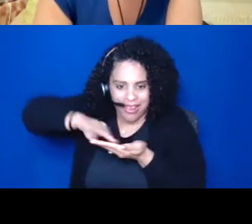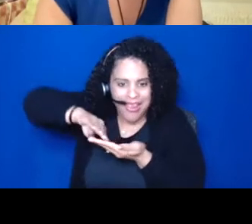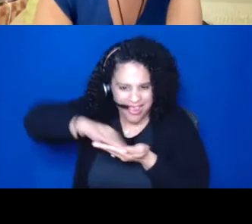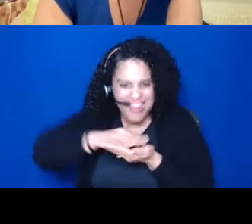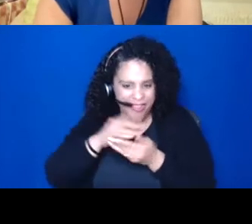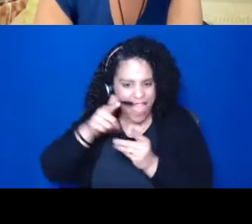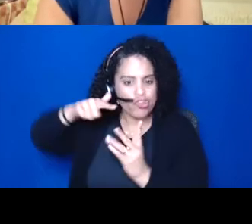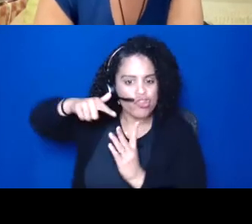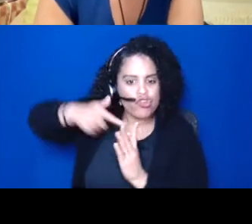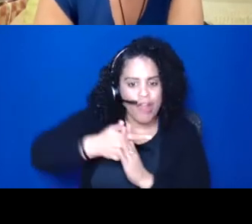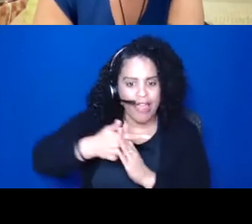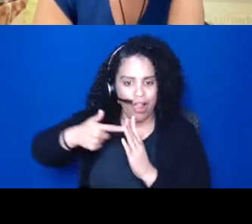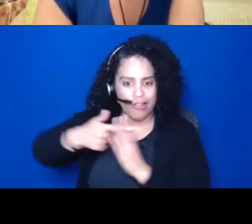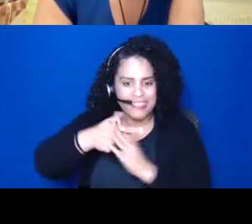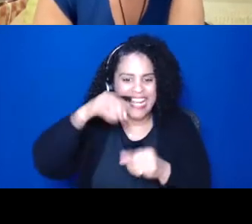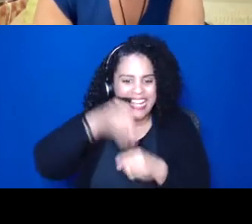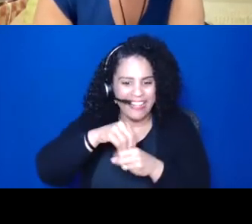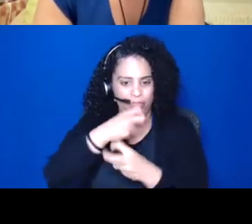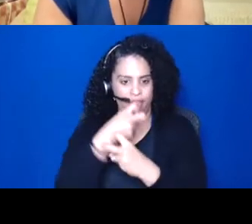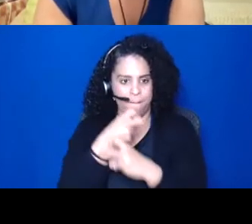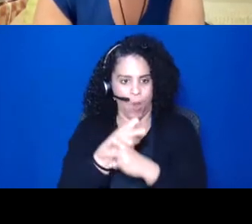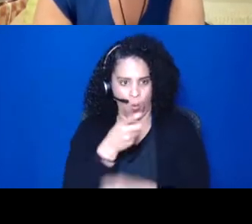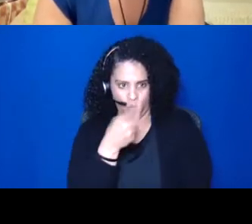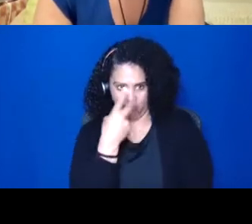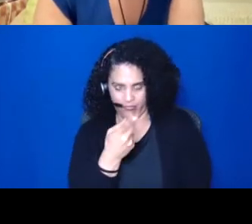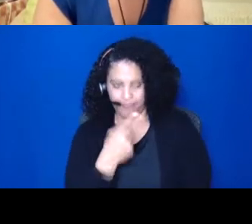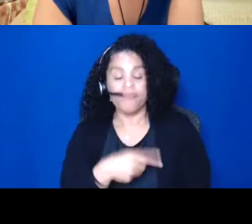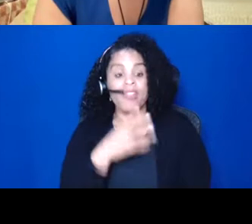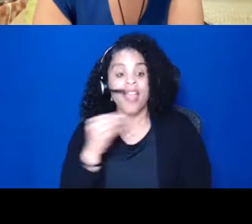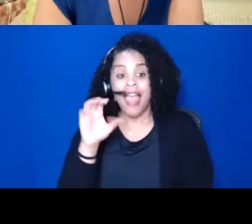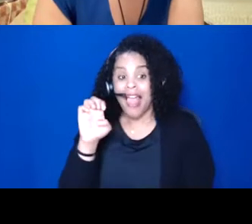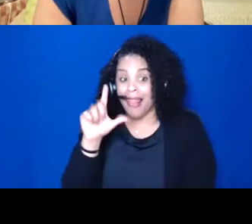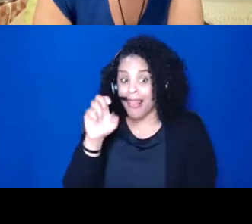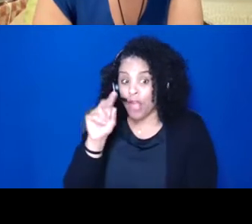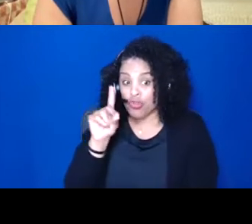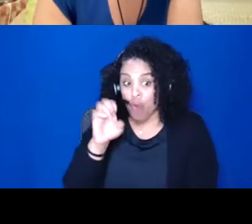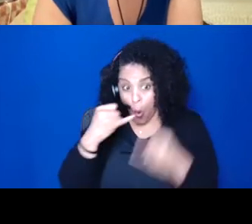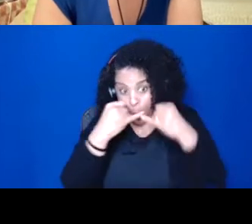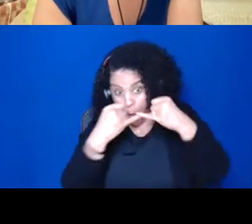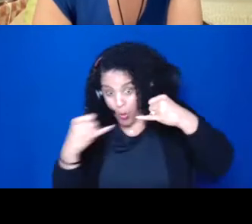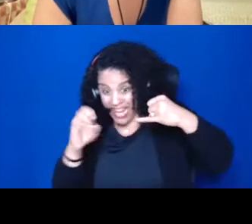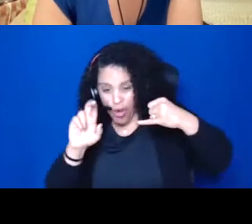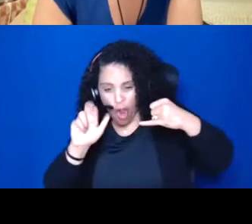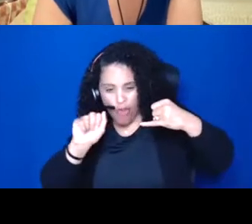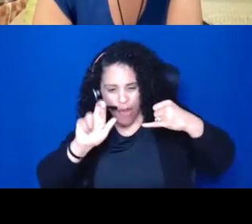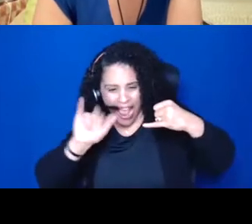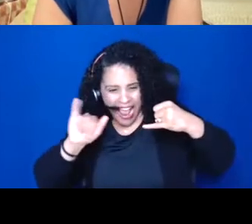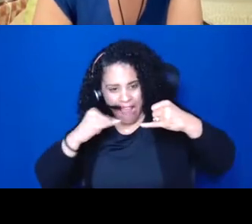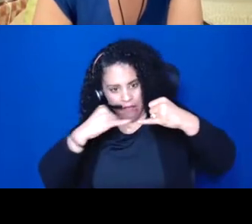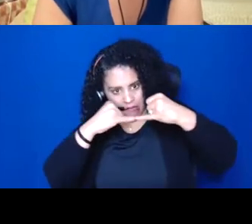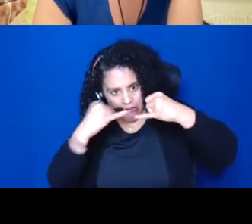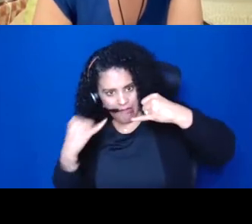the bone here. And the electrode array just gets threaded through this space, which is the middle